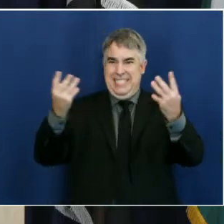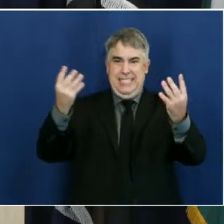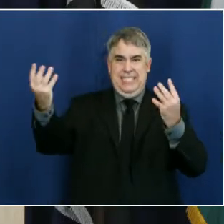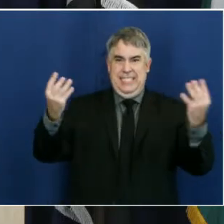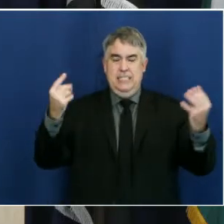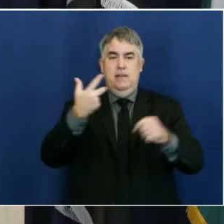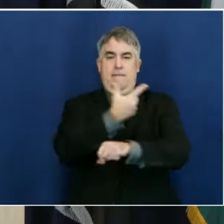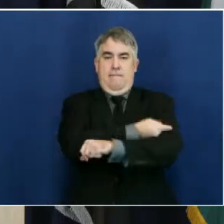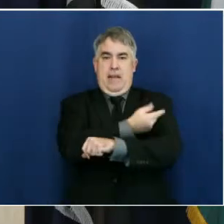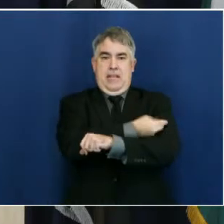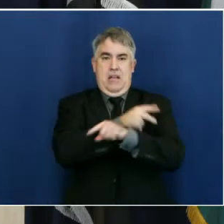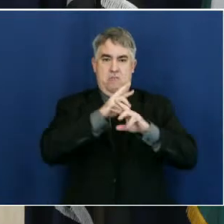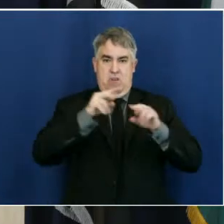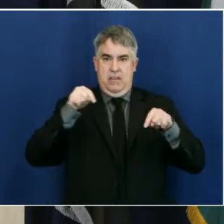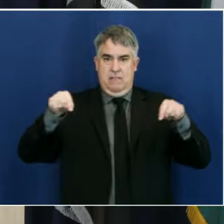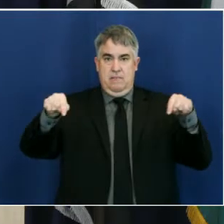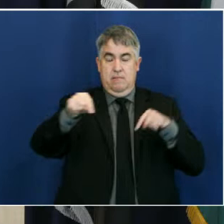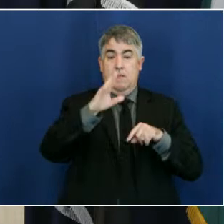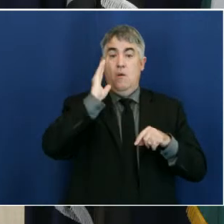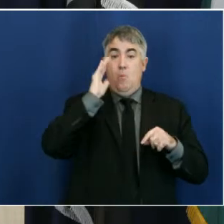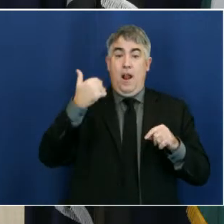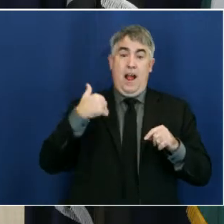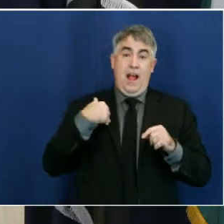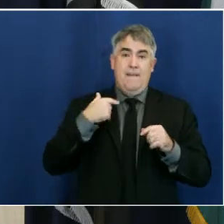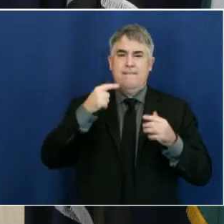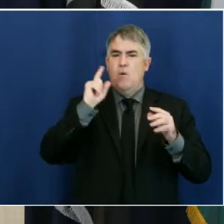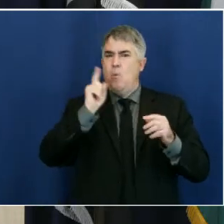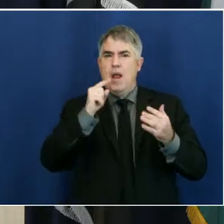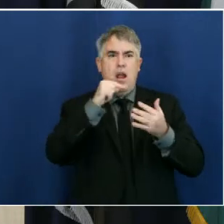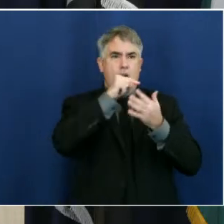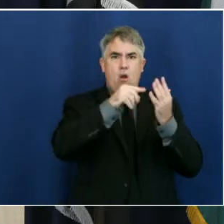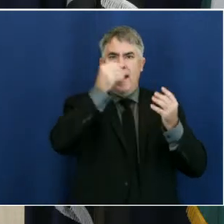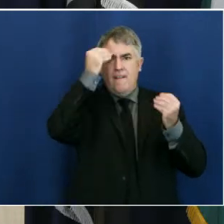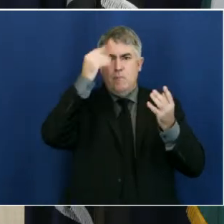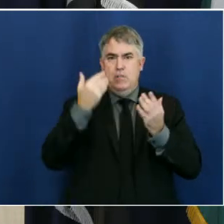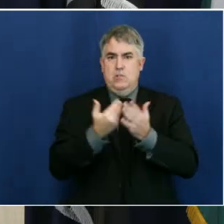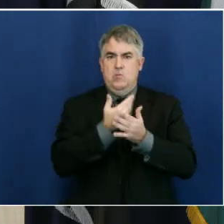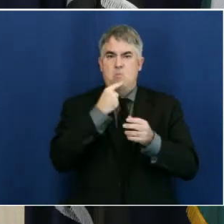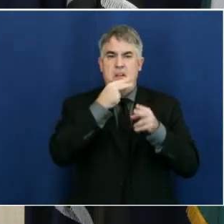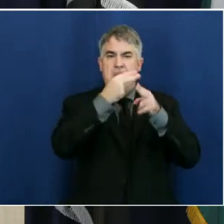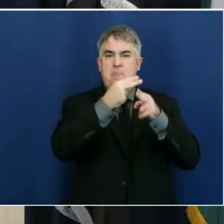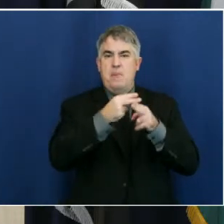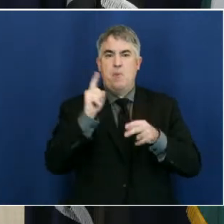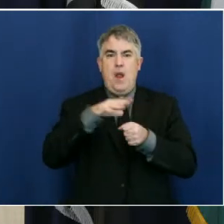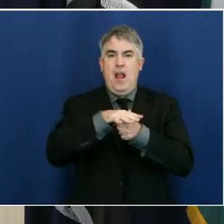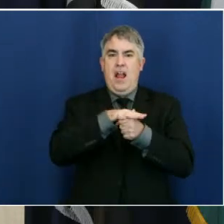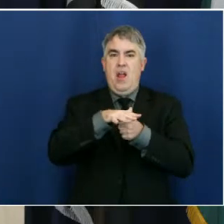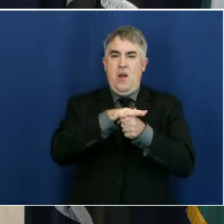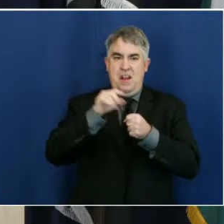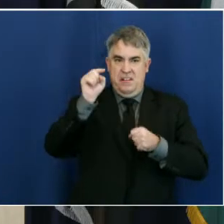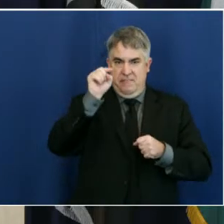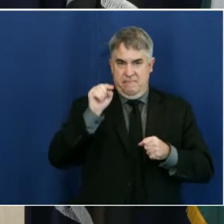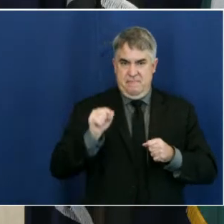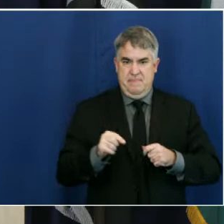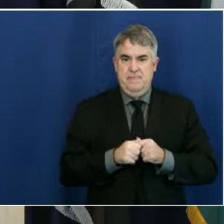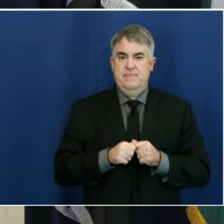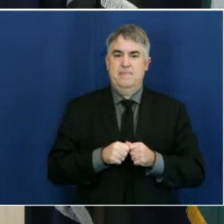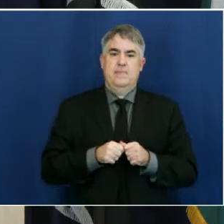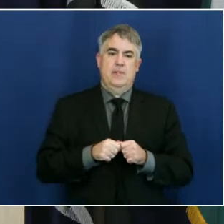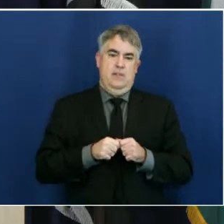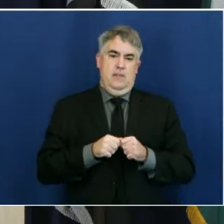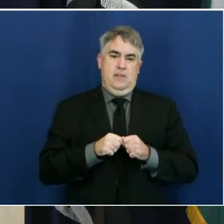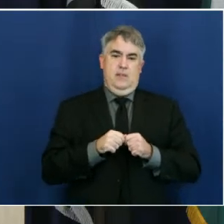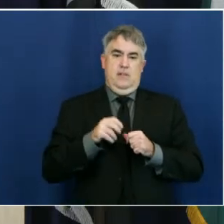I'll share with you an update of all of the locations that we have, but today Supervisor Vargas, Mayor Salas, Sharp Healthcare, and the